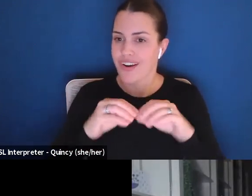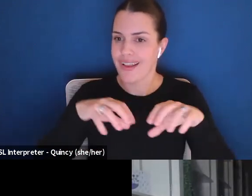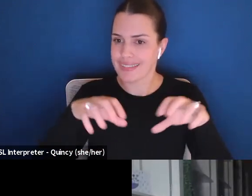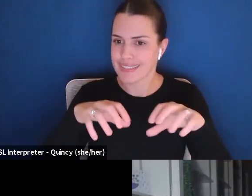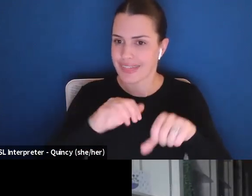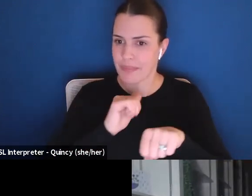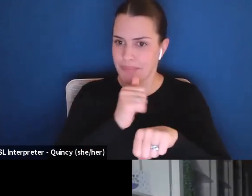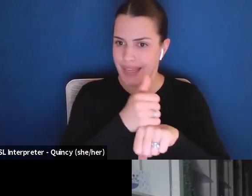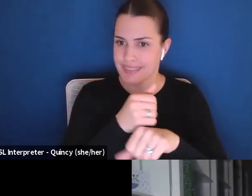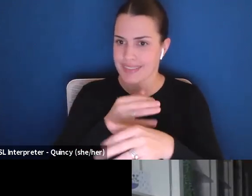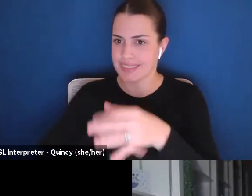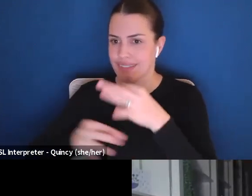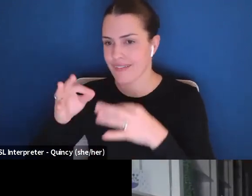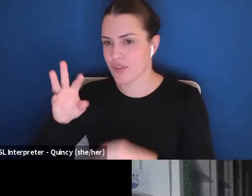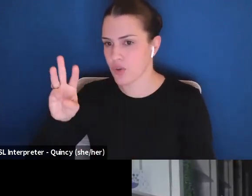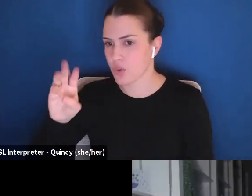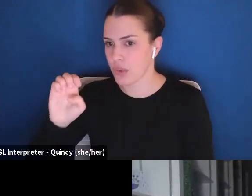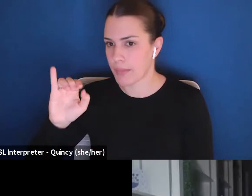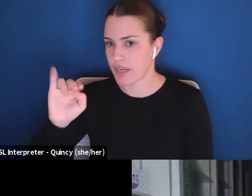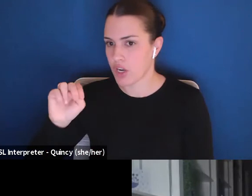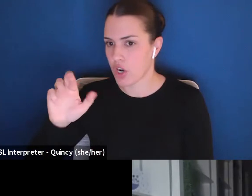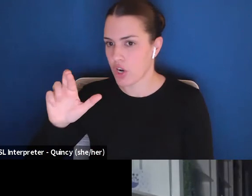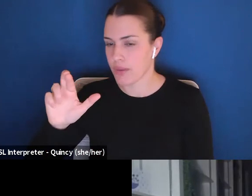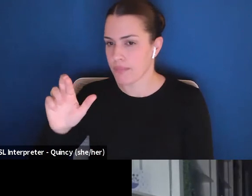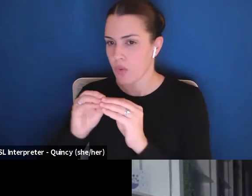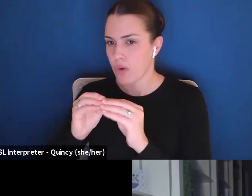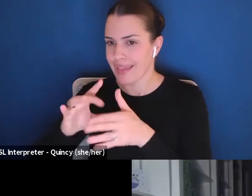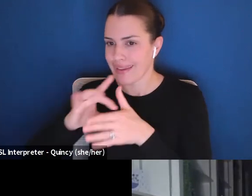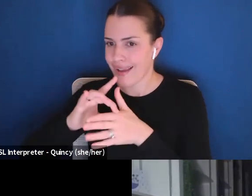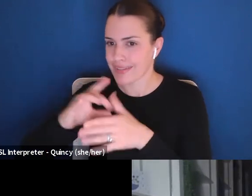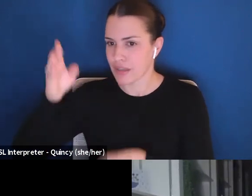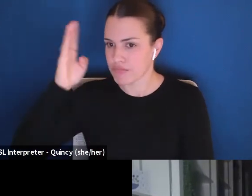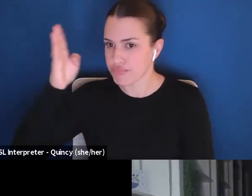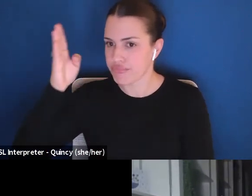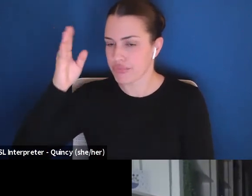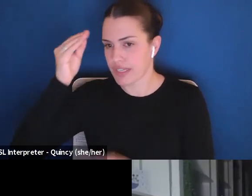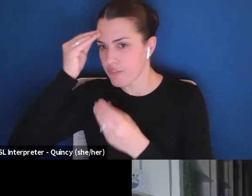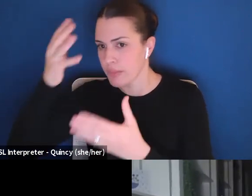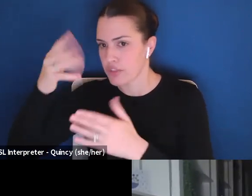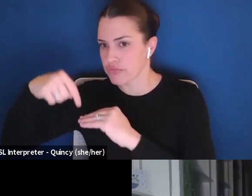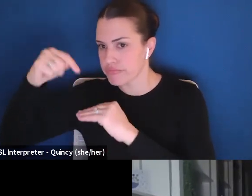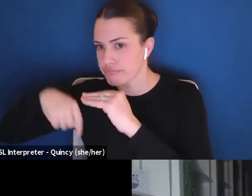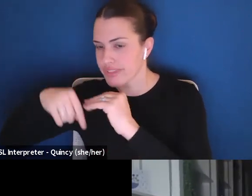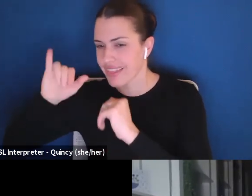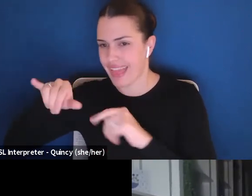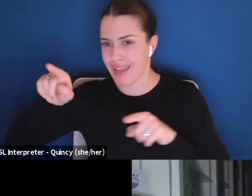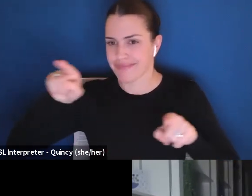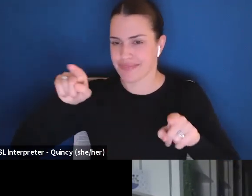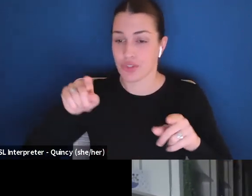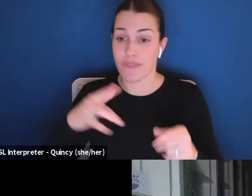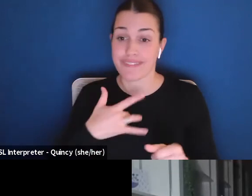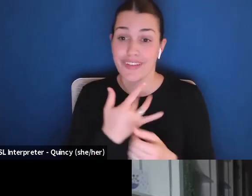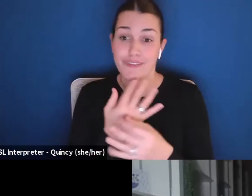based rather than some of our other webinars that have been very content and information heavy. So feel free to send